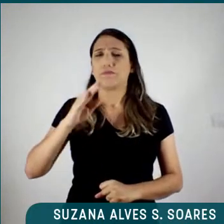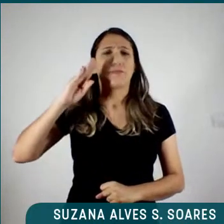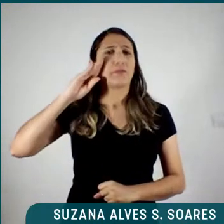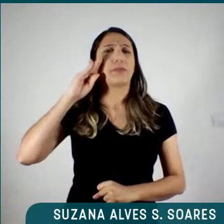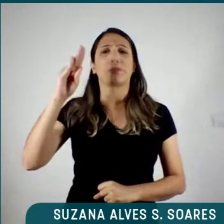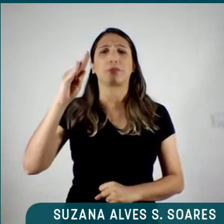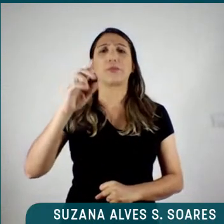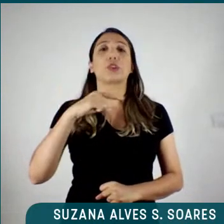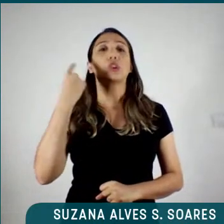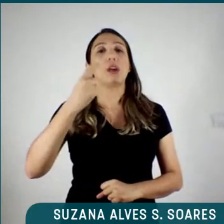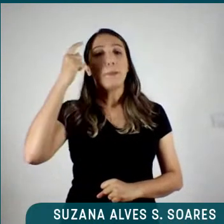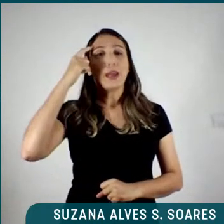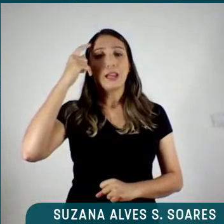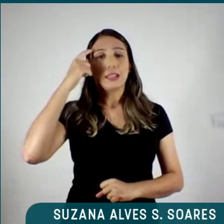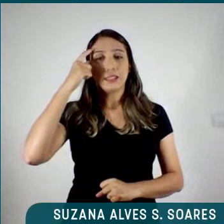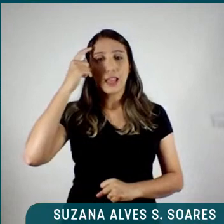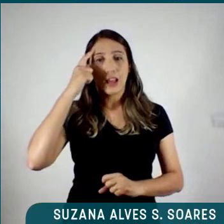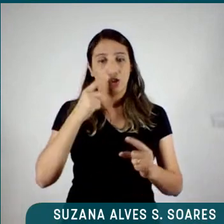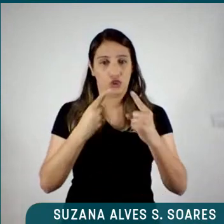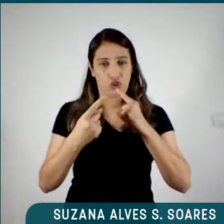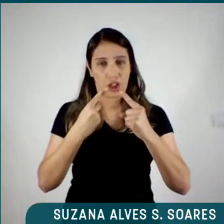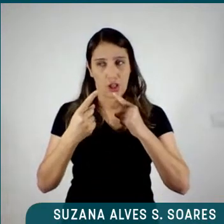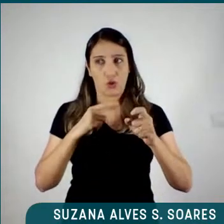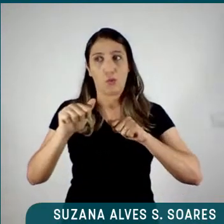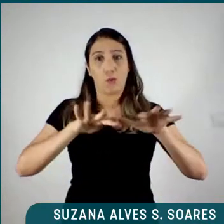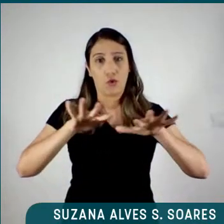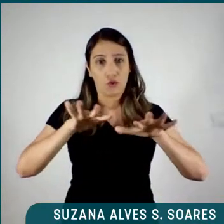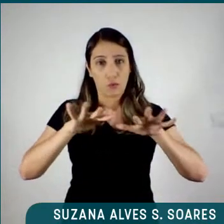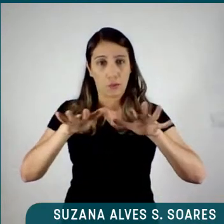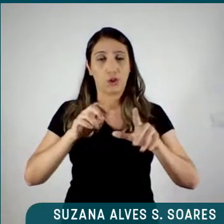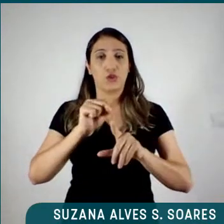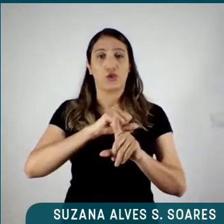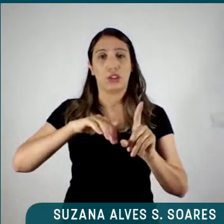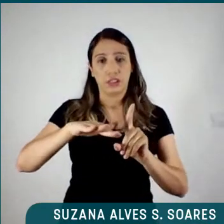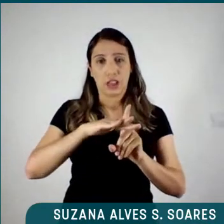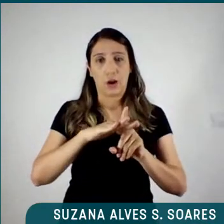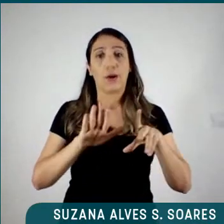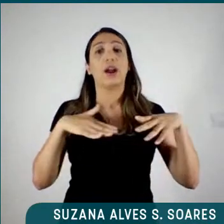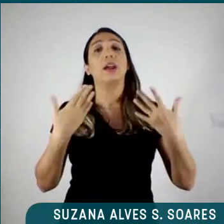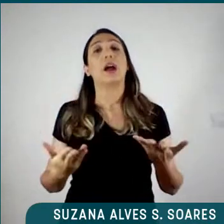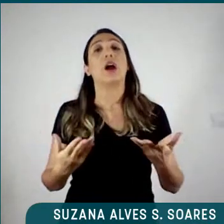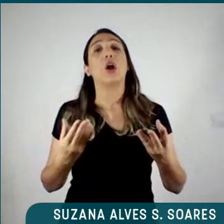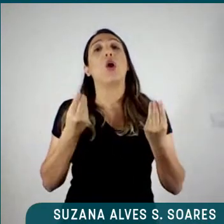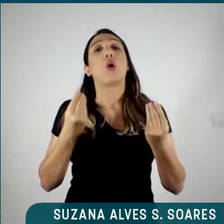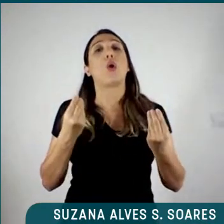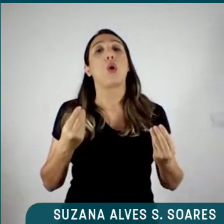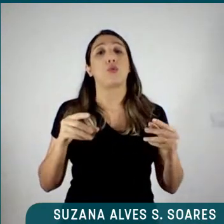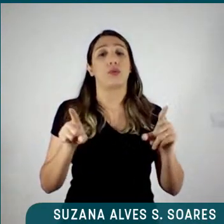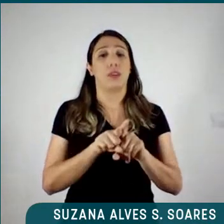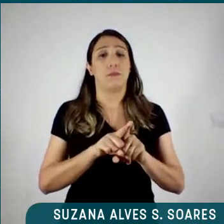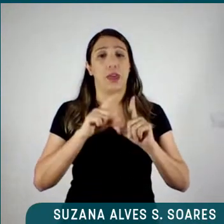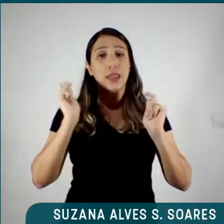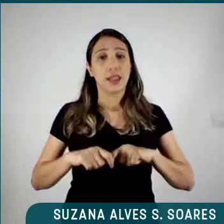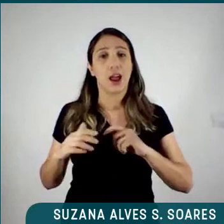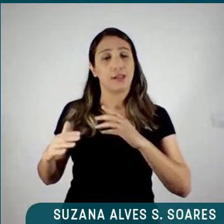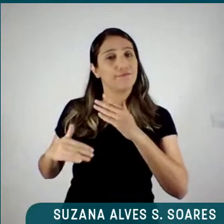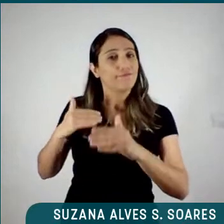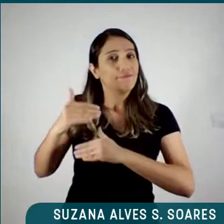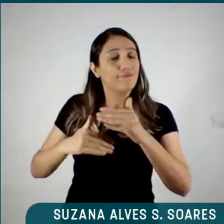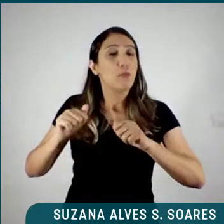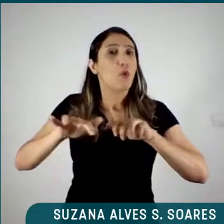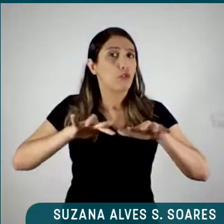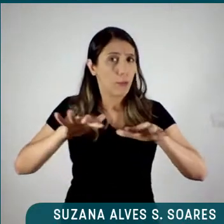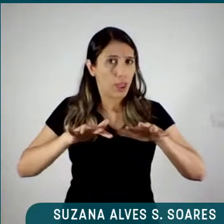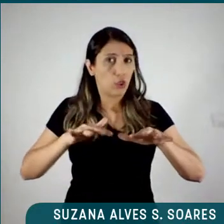multiplicity of spaces, and we have to think about this dialogue as a result of a